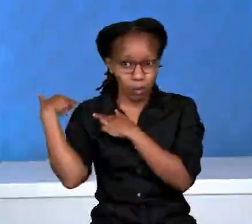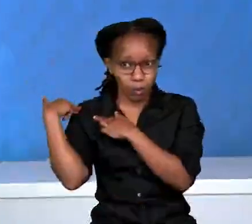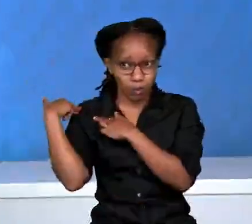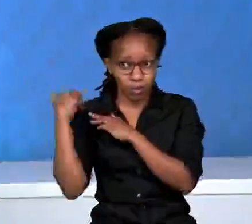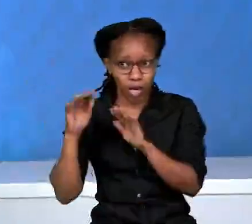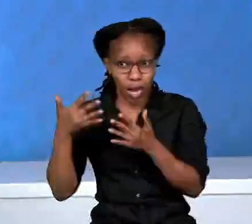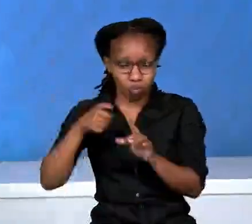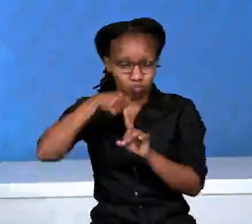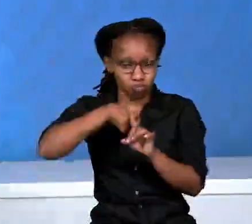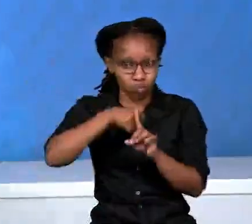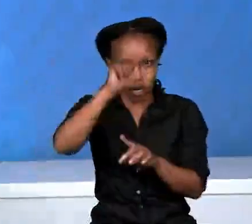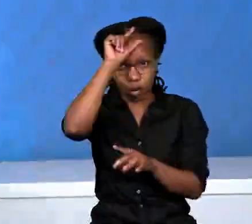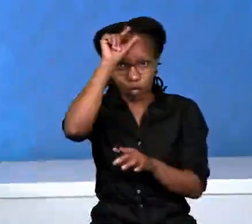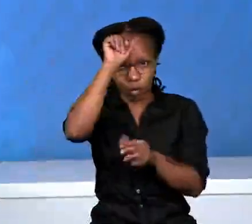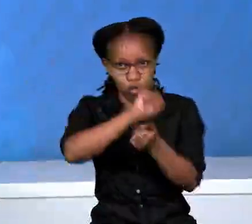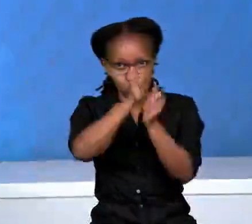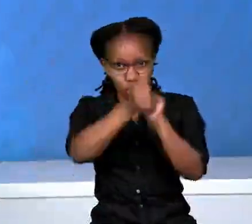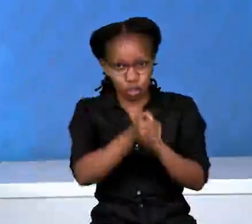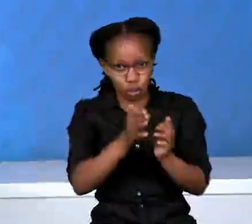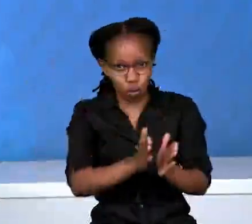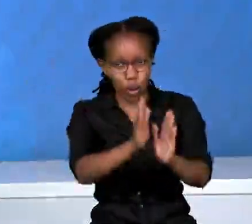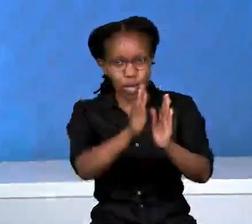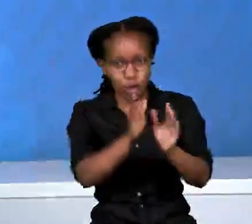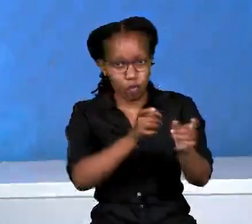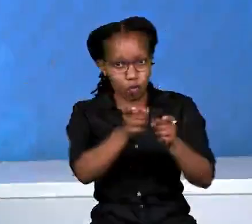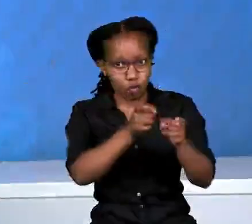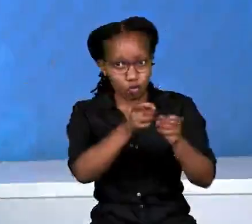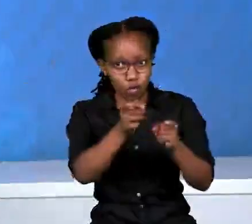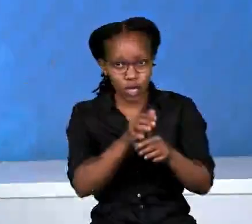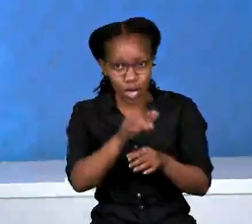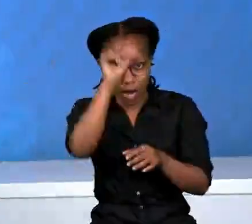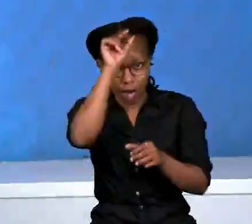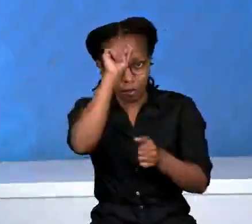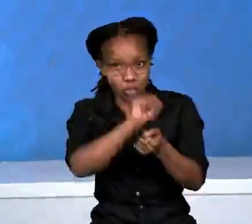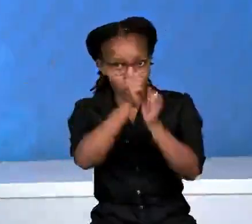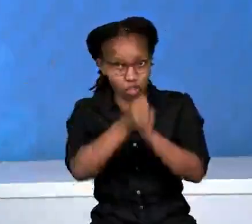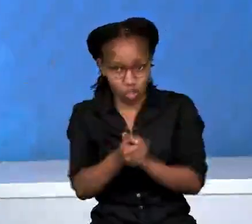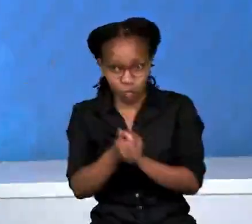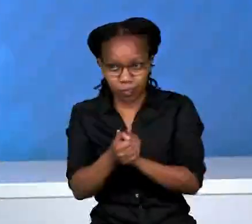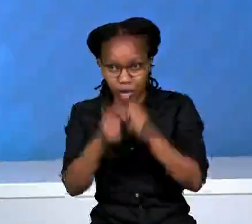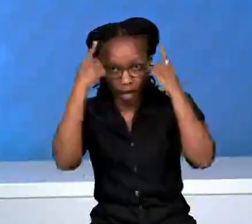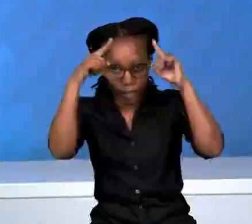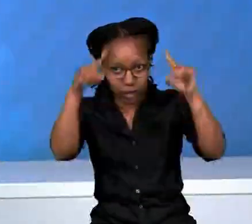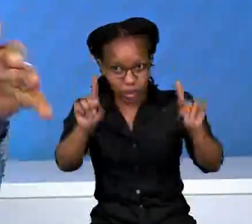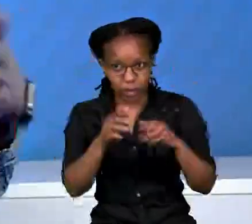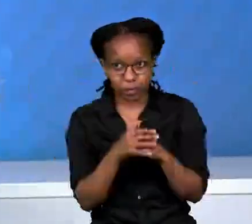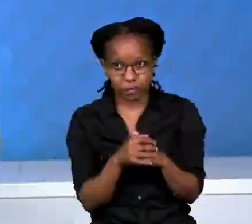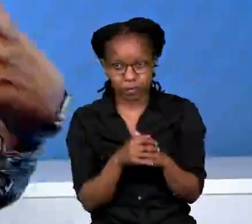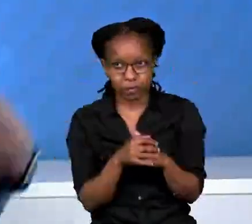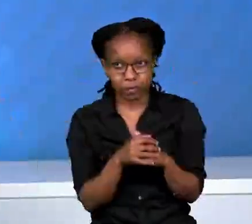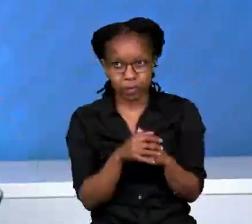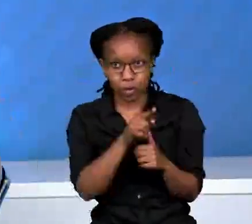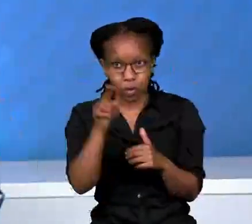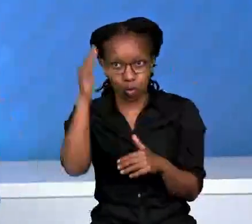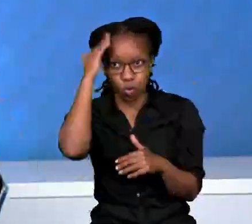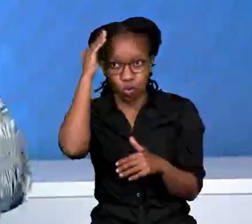pushing government to change the way of governance. And they did, and they succeeded. So that is what we are talking about. And you know that I